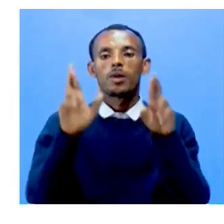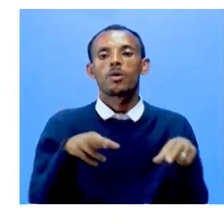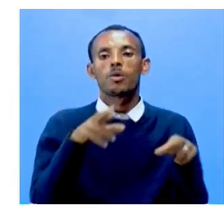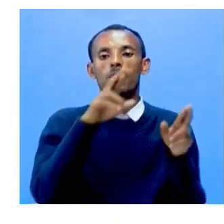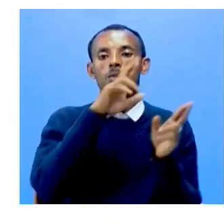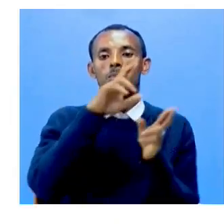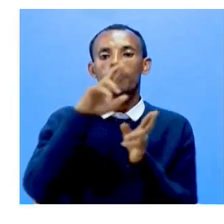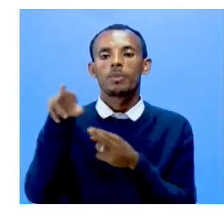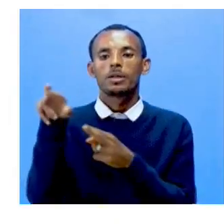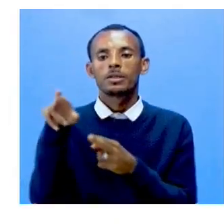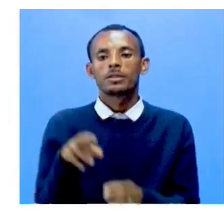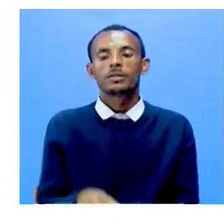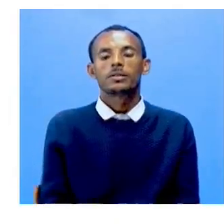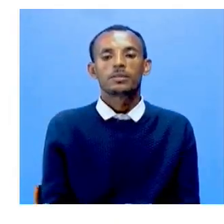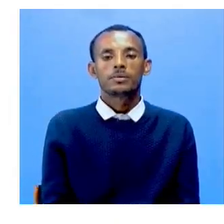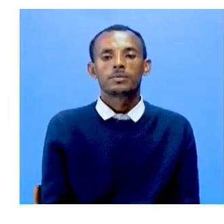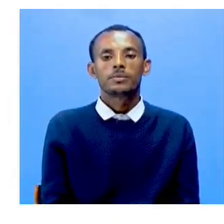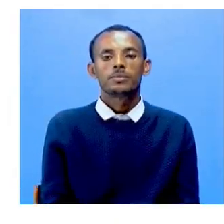bisects